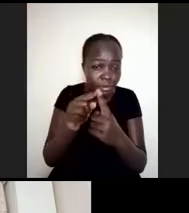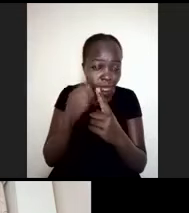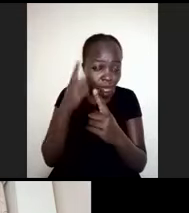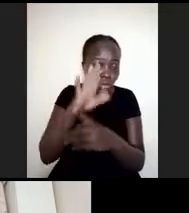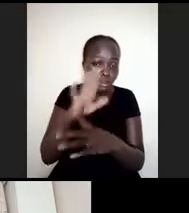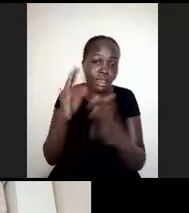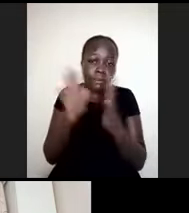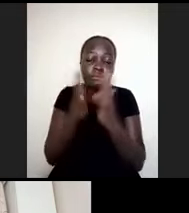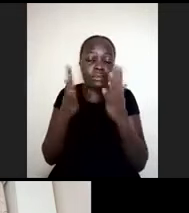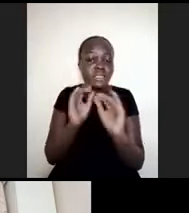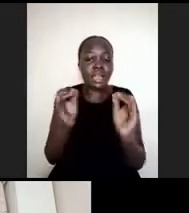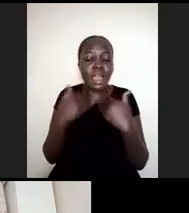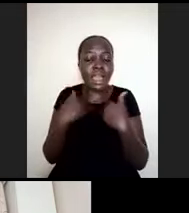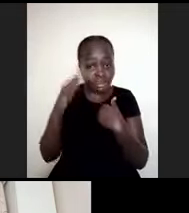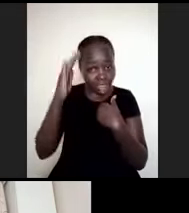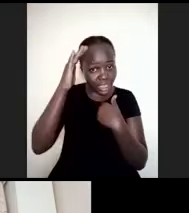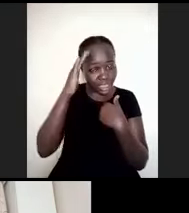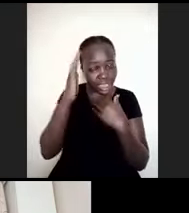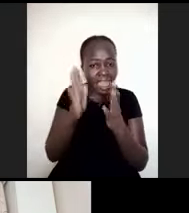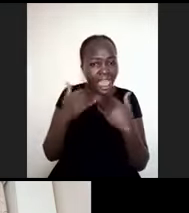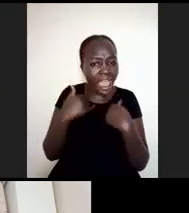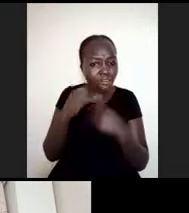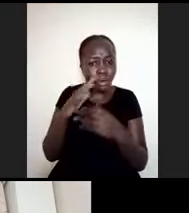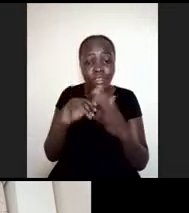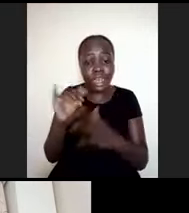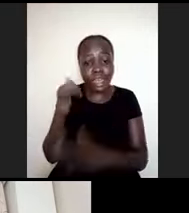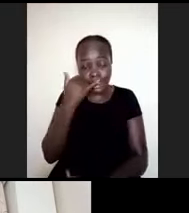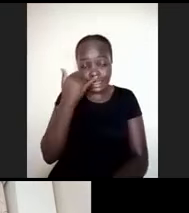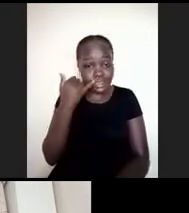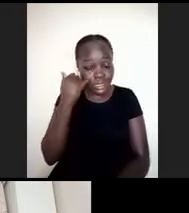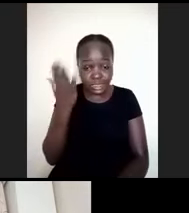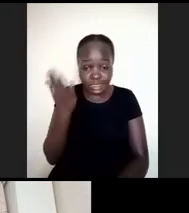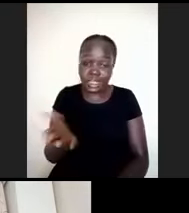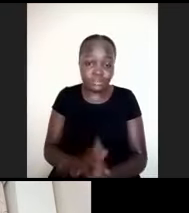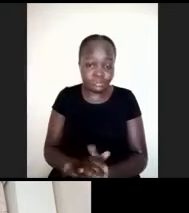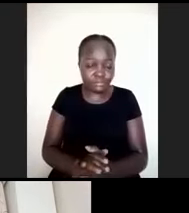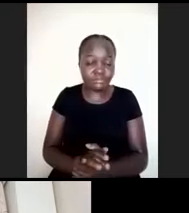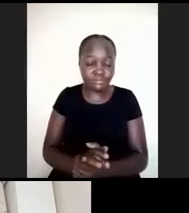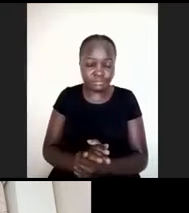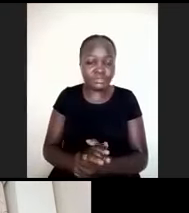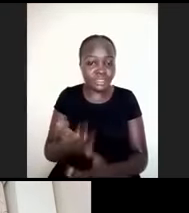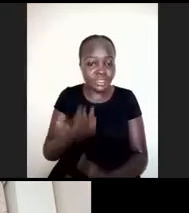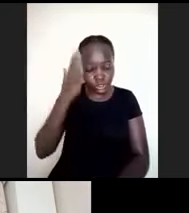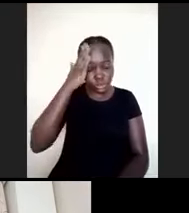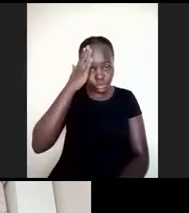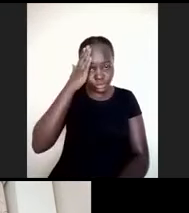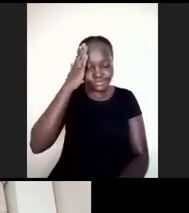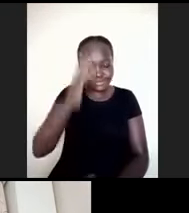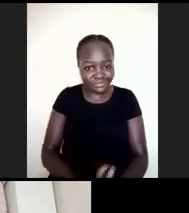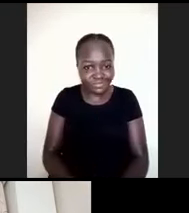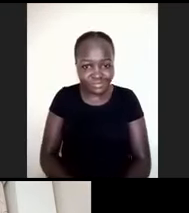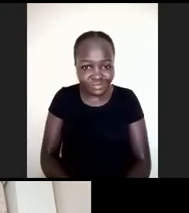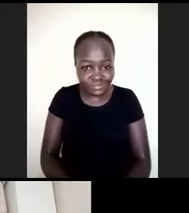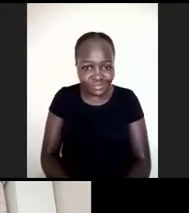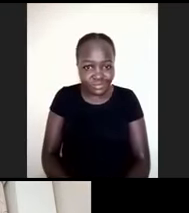have alcohol and they have all these drugs. You need to know quickly that that's negative peer pressure.